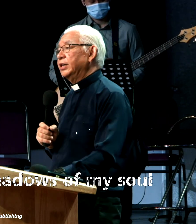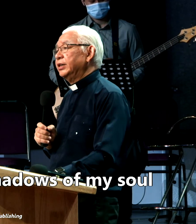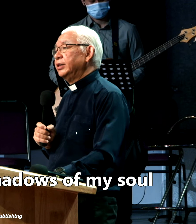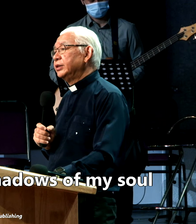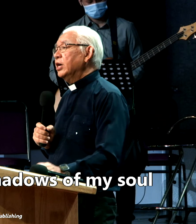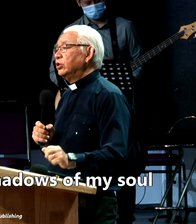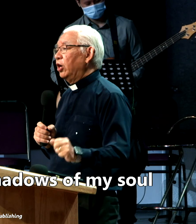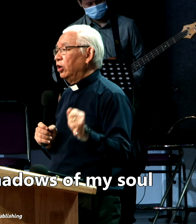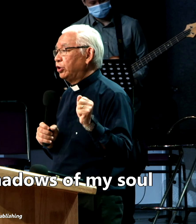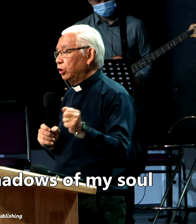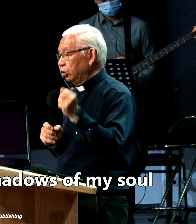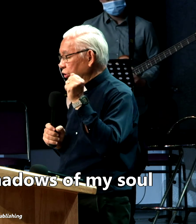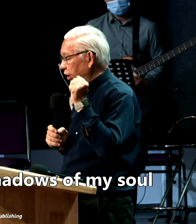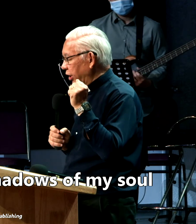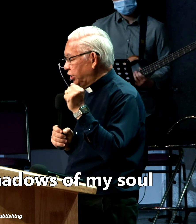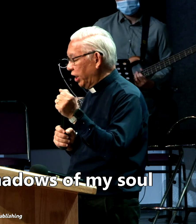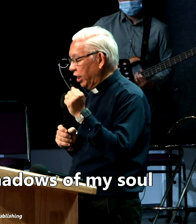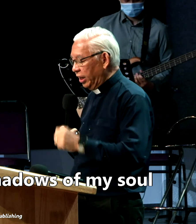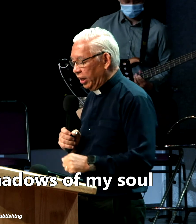kindness taught you the